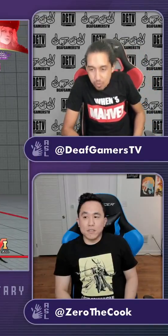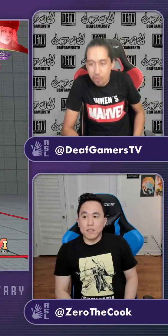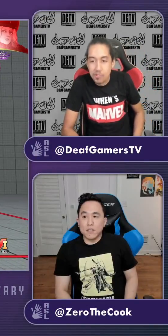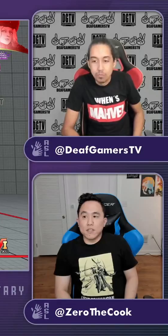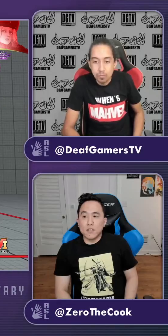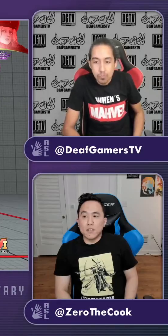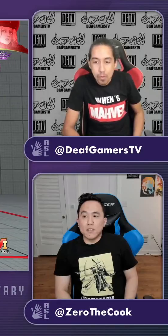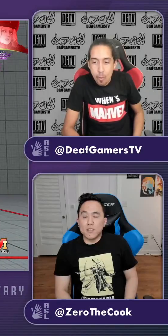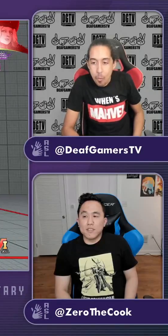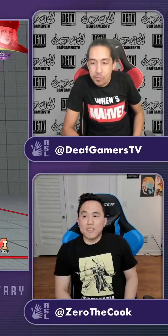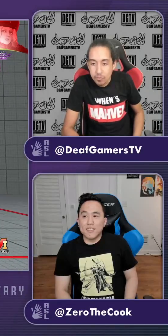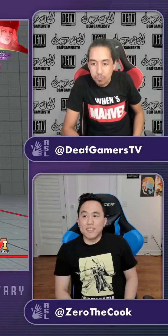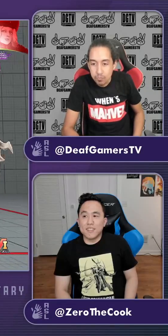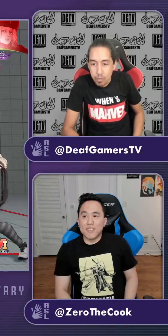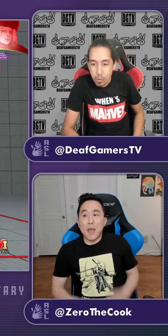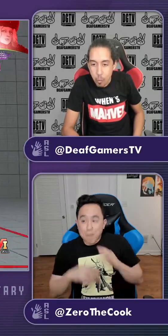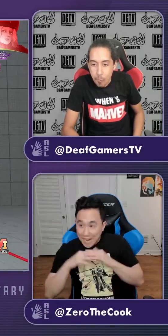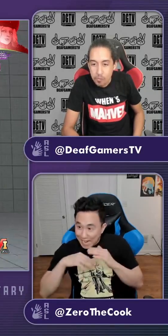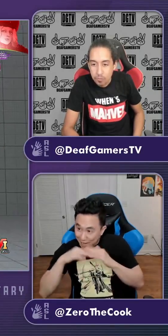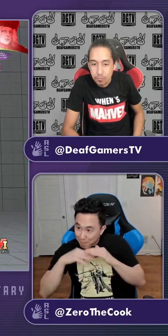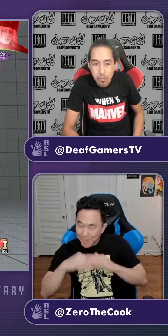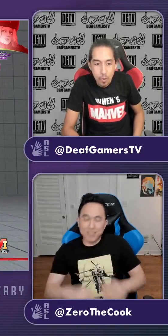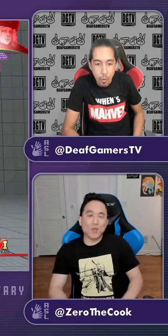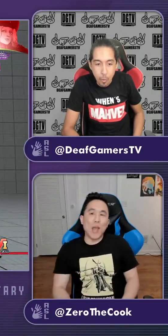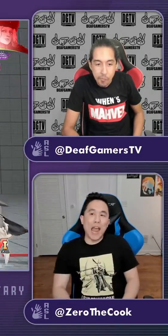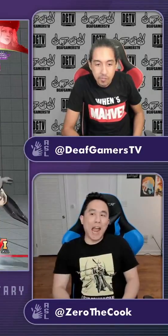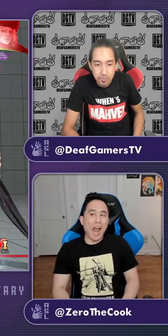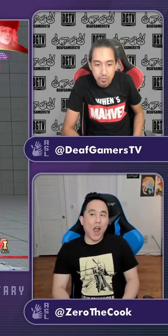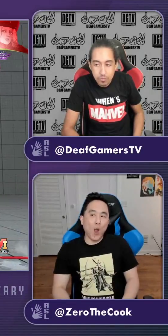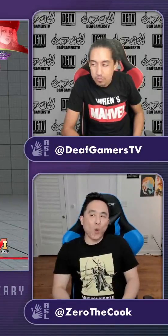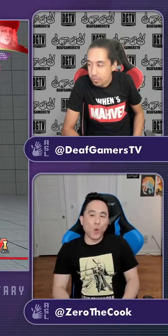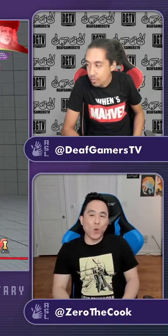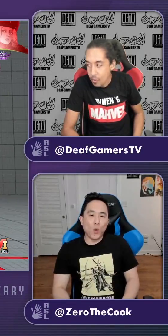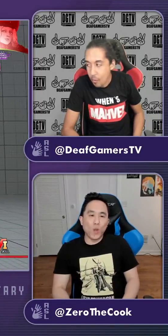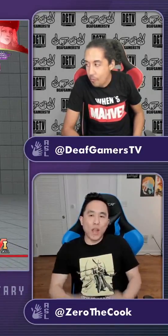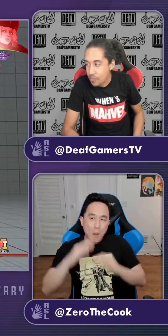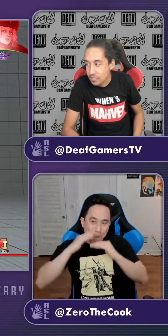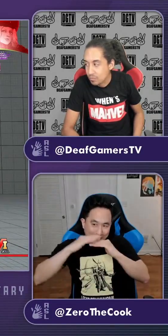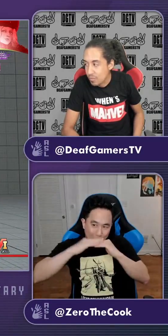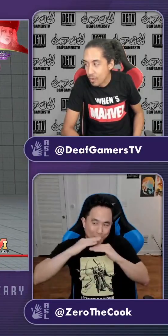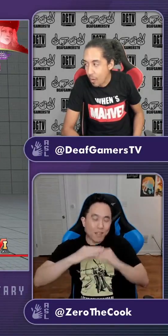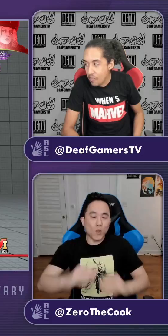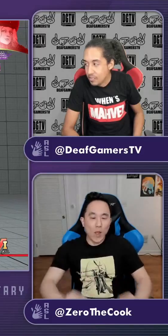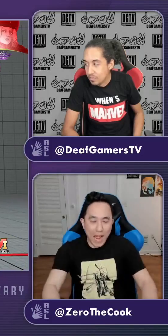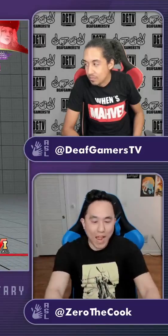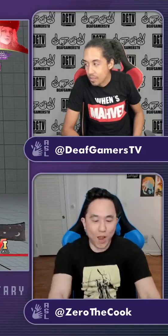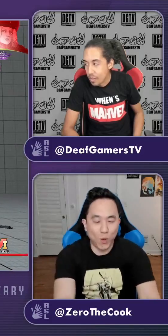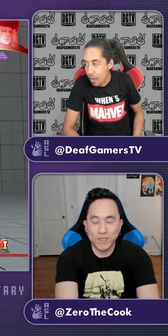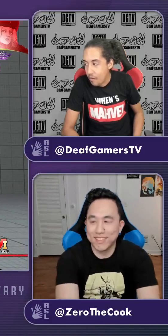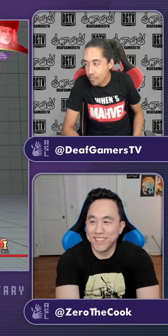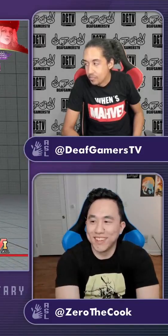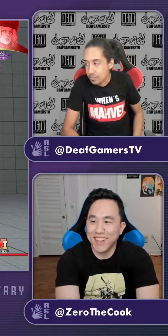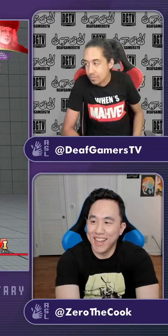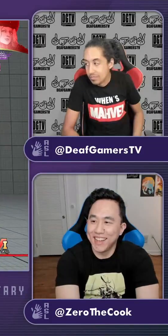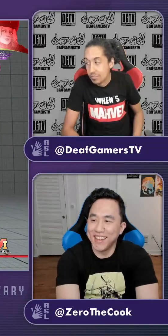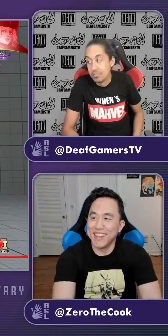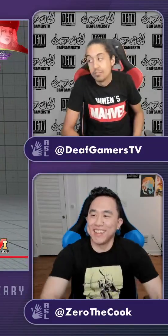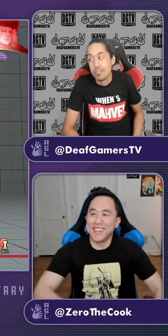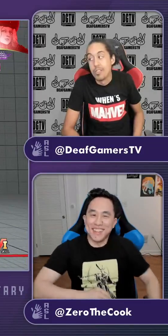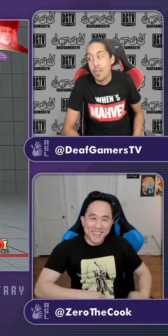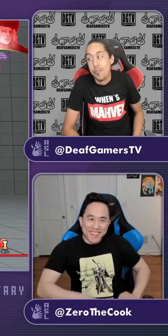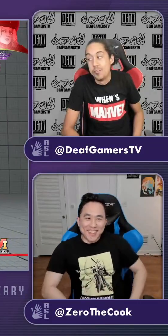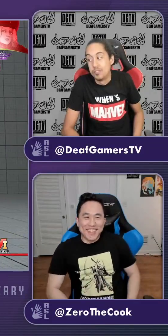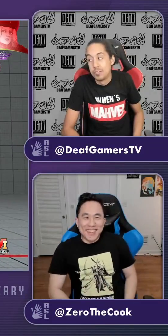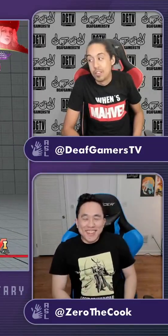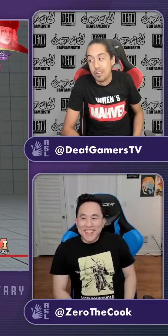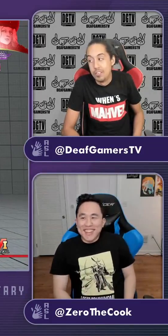Back throw? No, front throw. Good tech. Whoa. Using the EX meter for the vanity step there's definitely